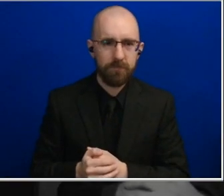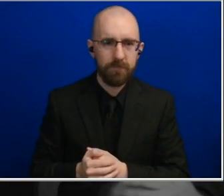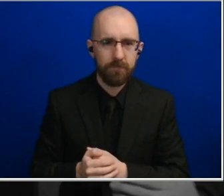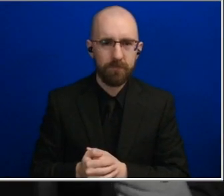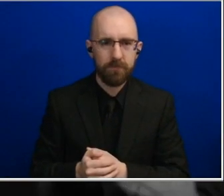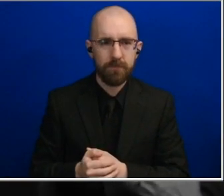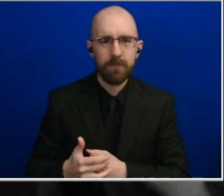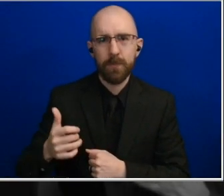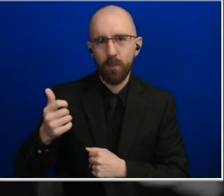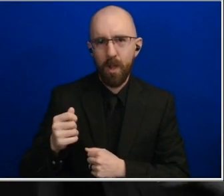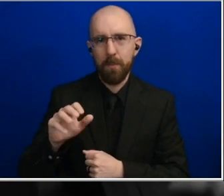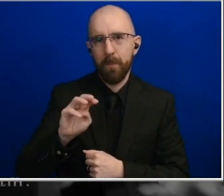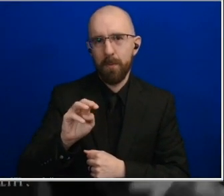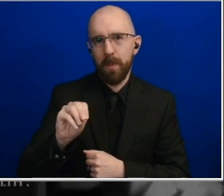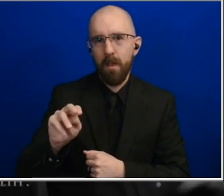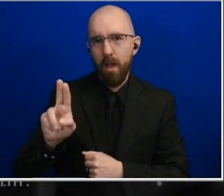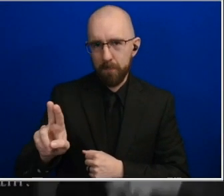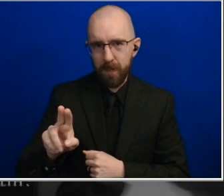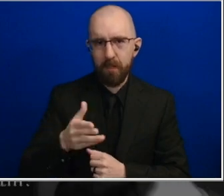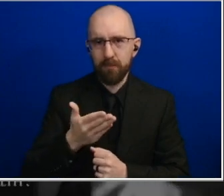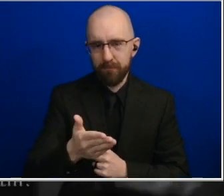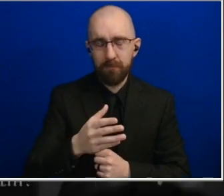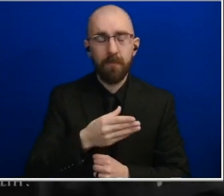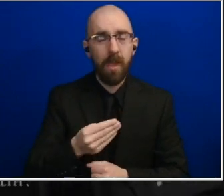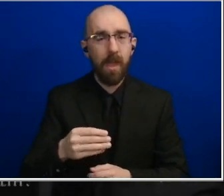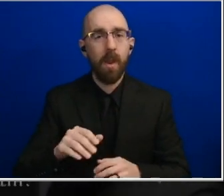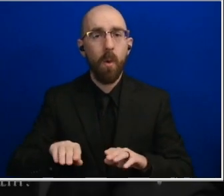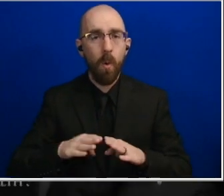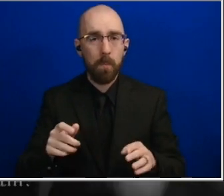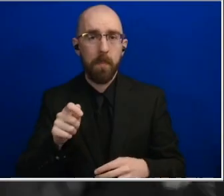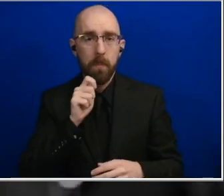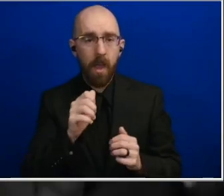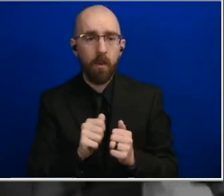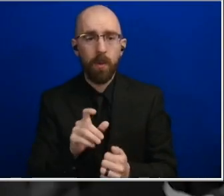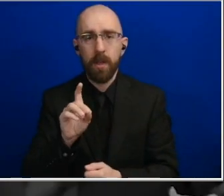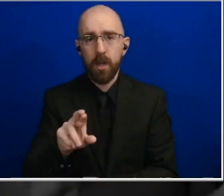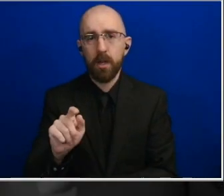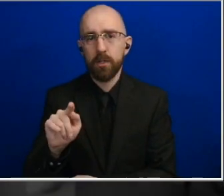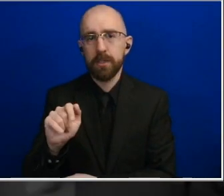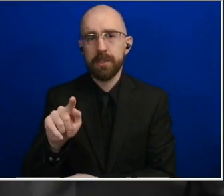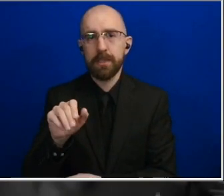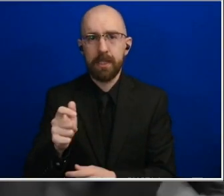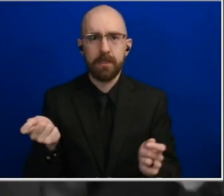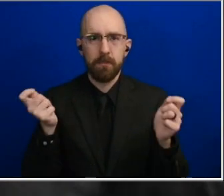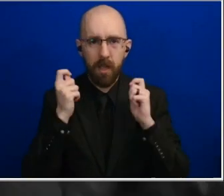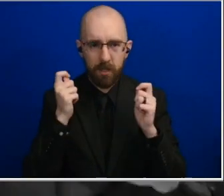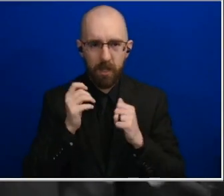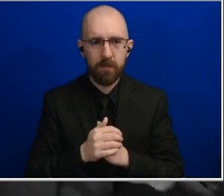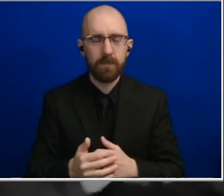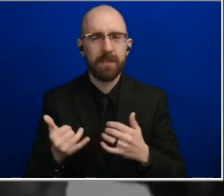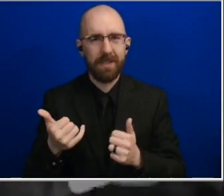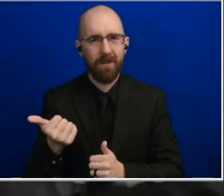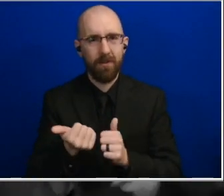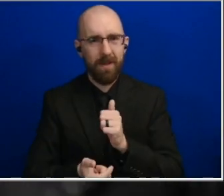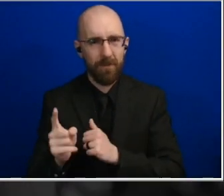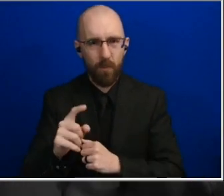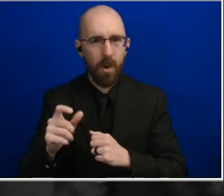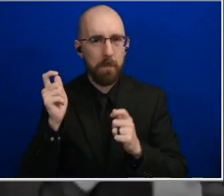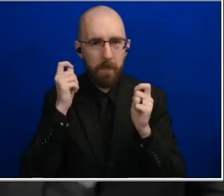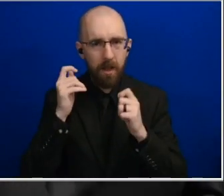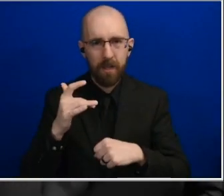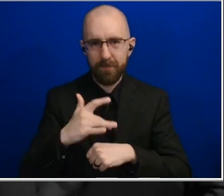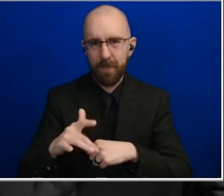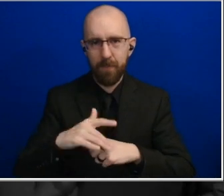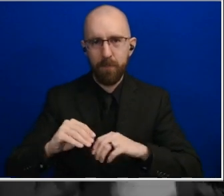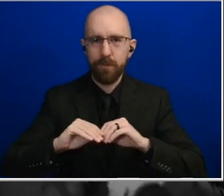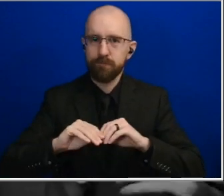Subscribe to our morning medical update and open mics with Dr. Stites podcasts. Now everywhere podcasts are available.